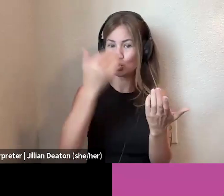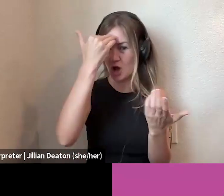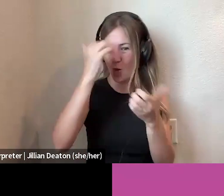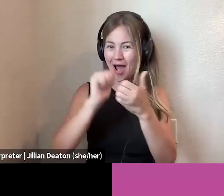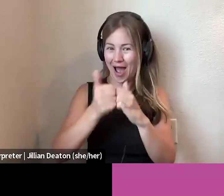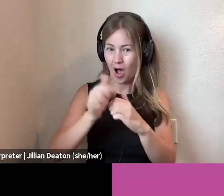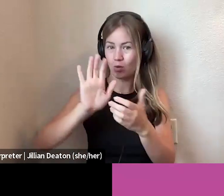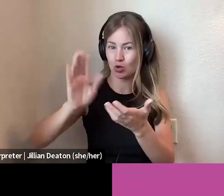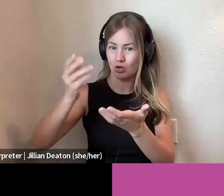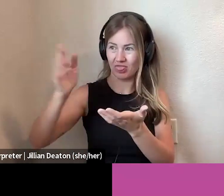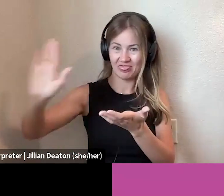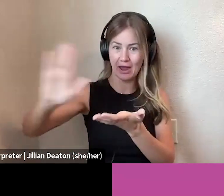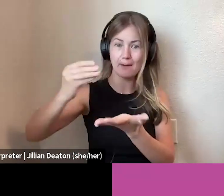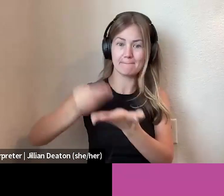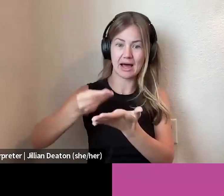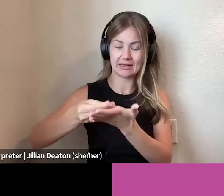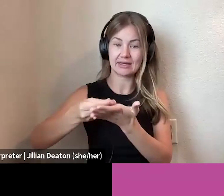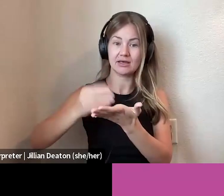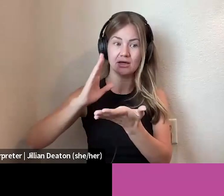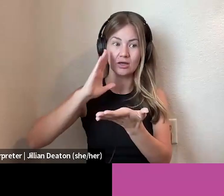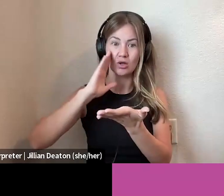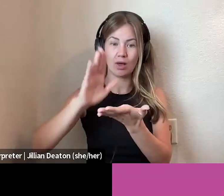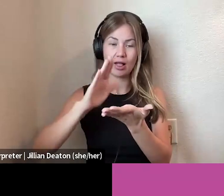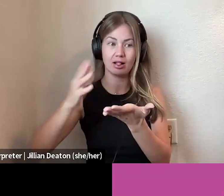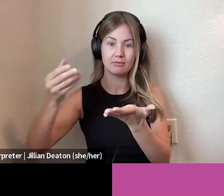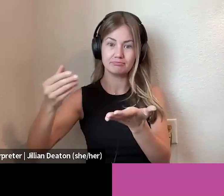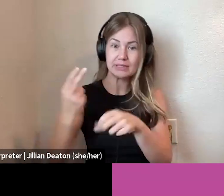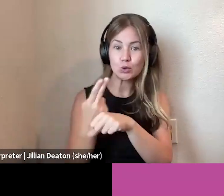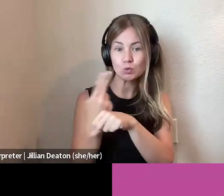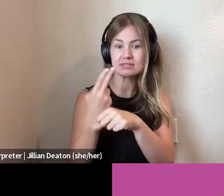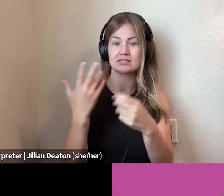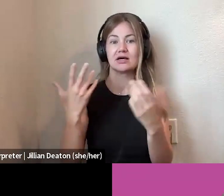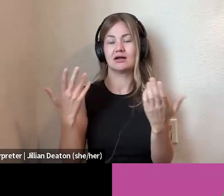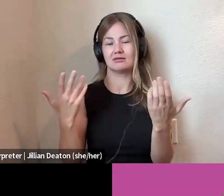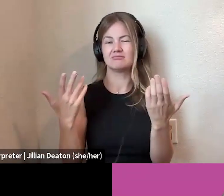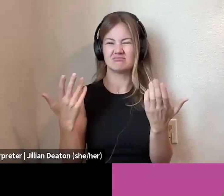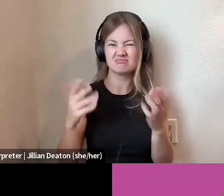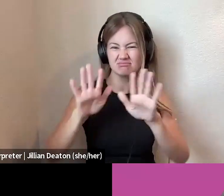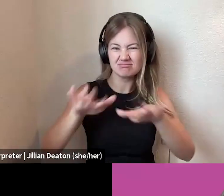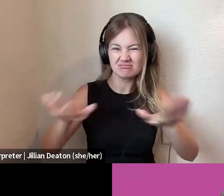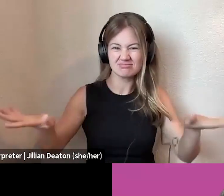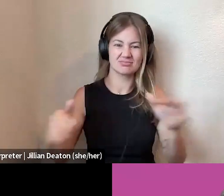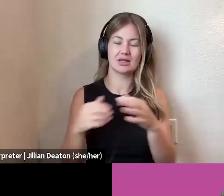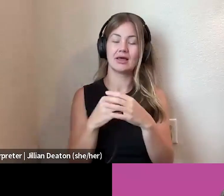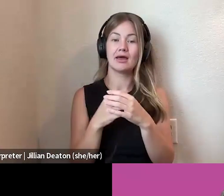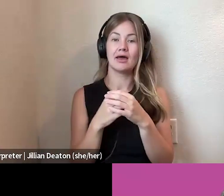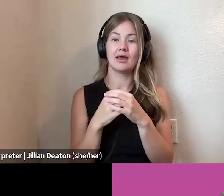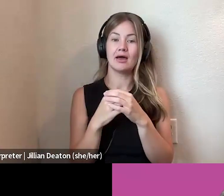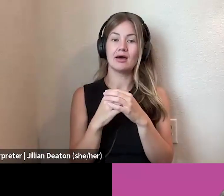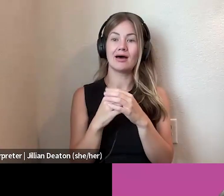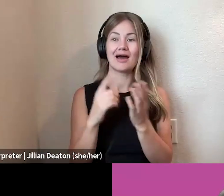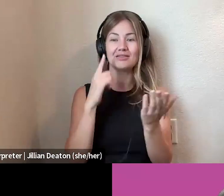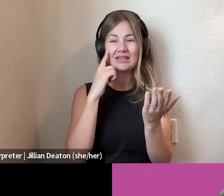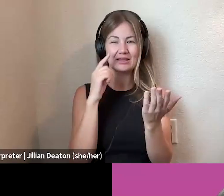will happen, how you will replenish it next year if it doesn't come through. Again, some of these sophisticated questions. I